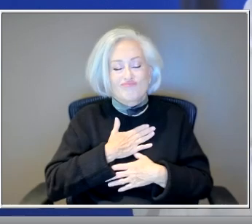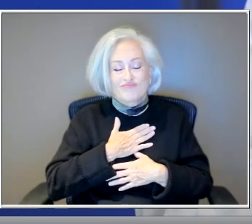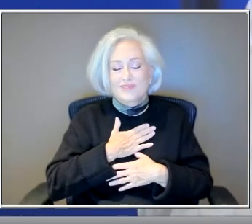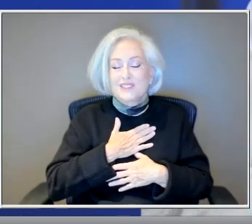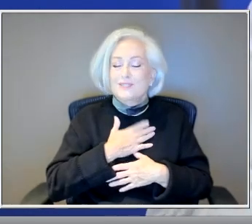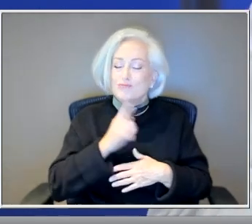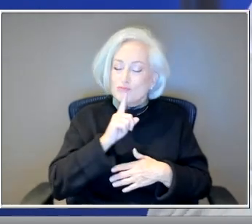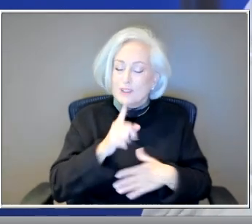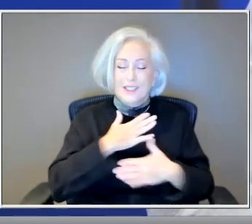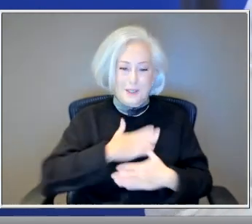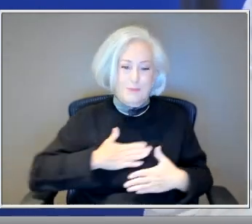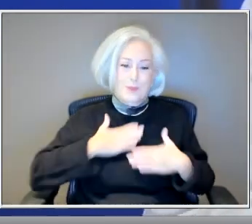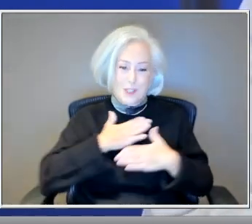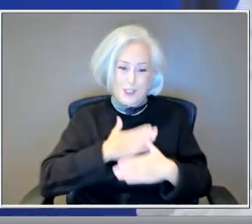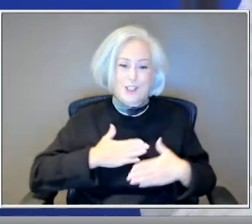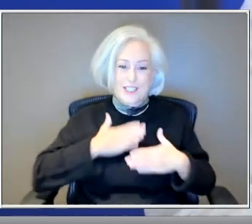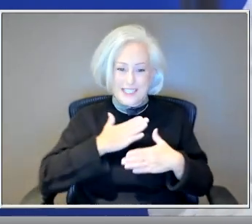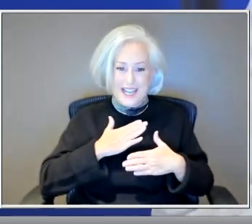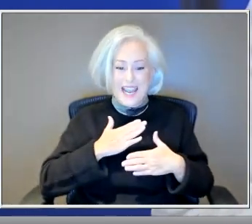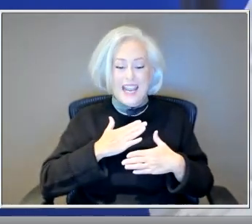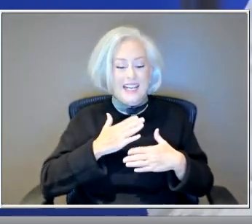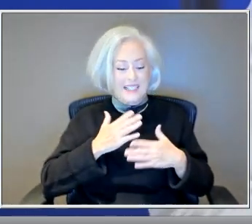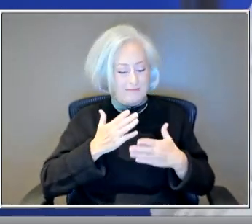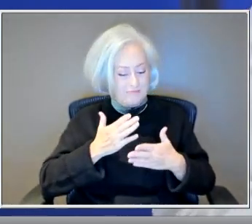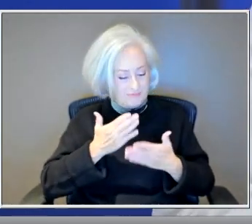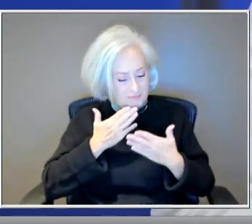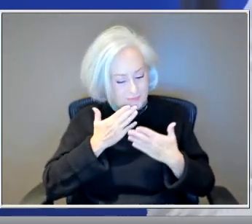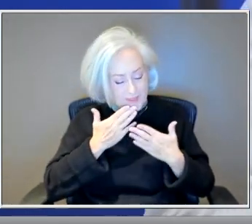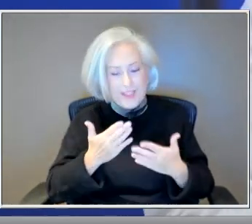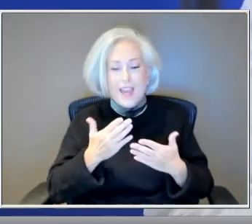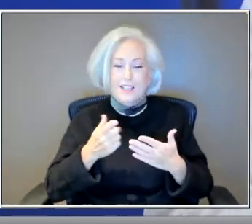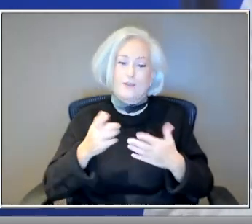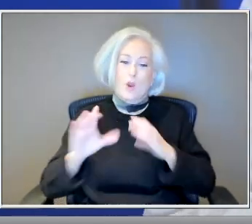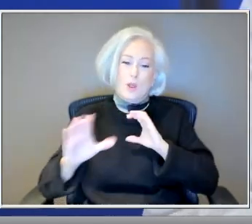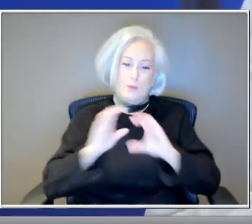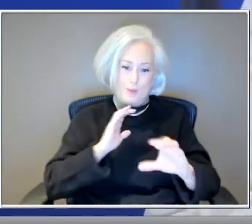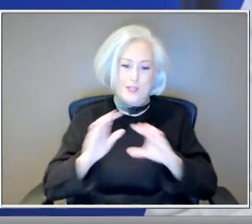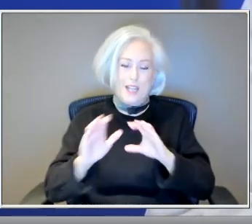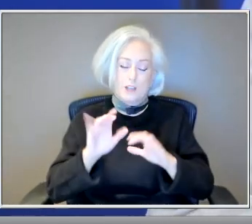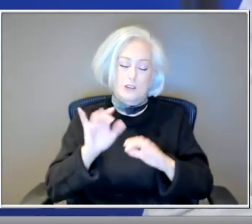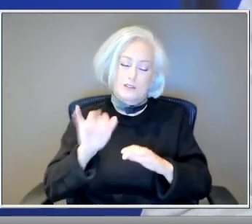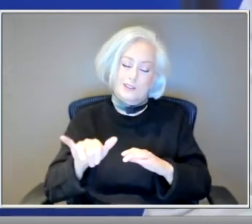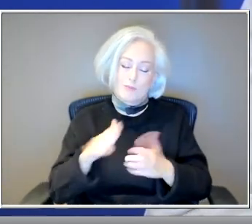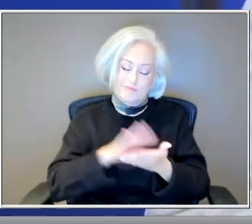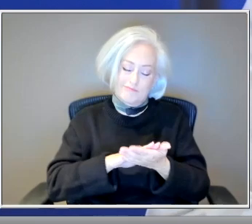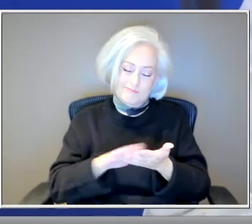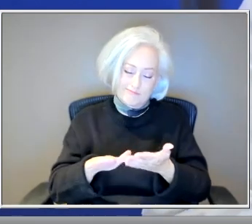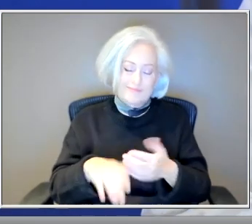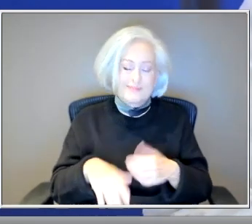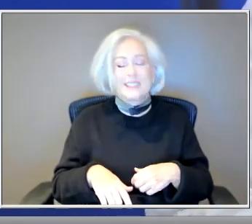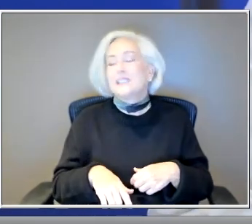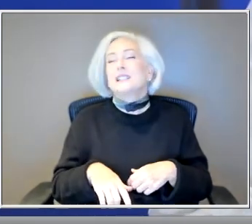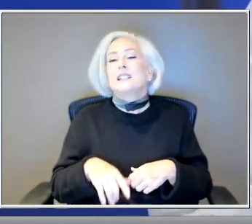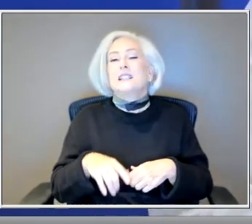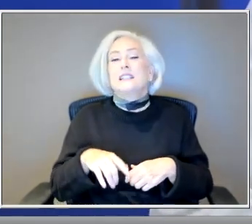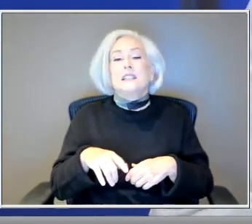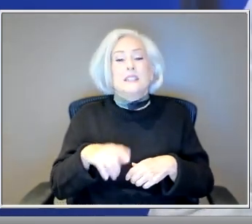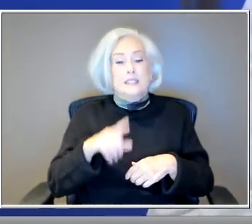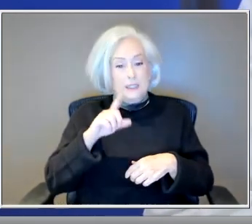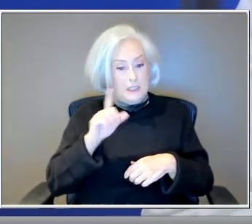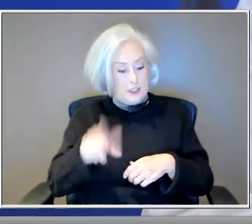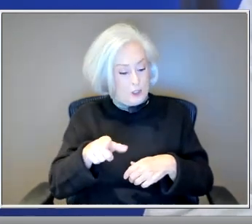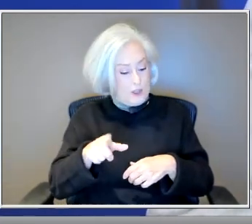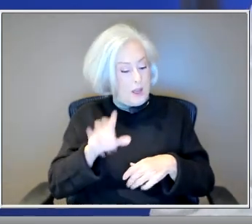appreciative and about the communication, and she really made it easy for us. But ultimately, in the end, we were able to get her in with Dr. Surface,